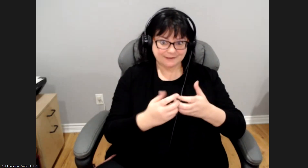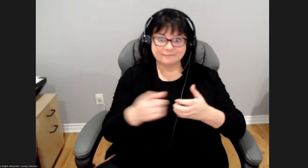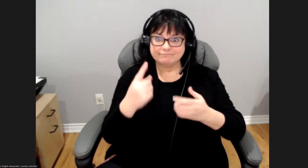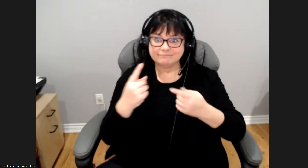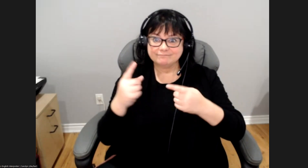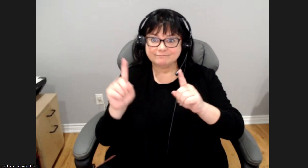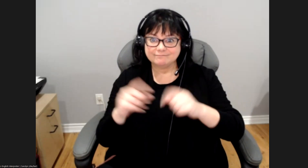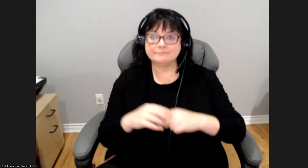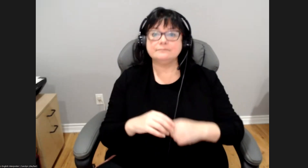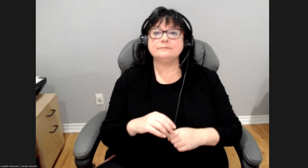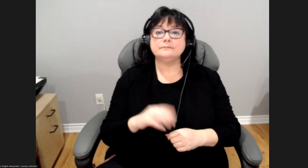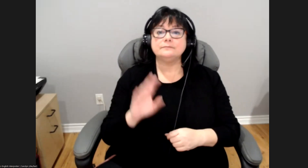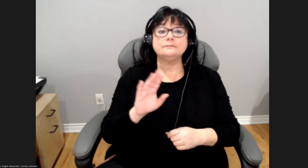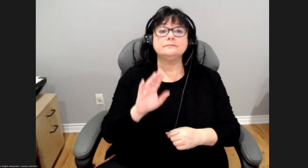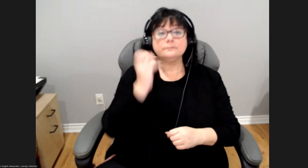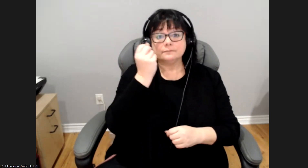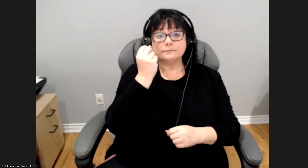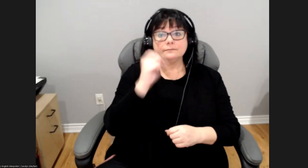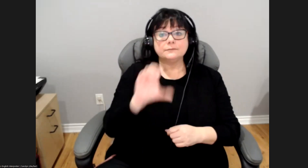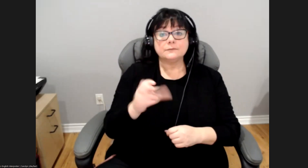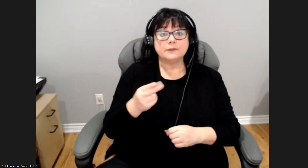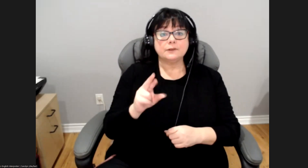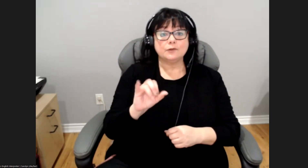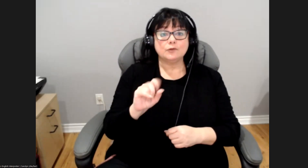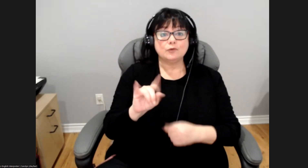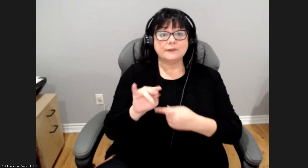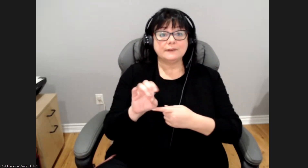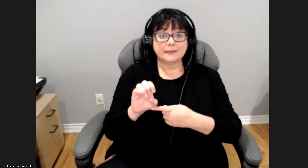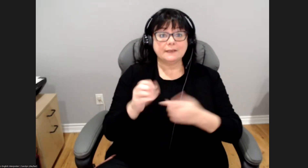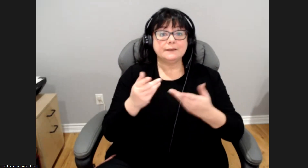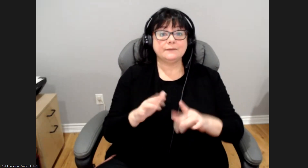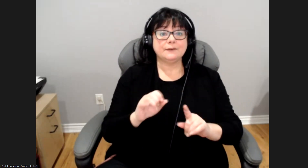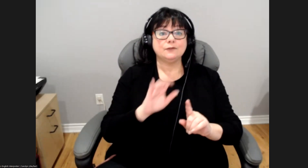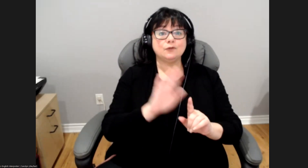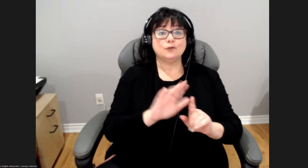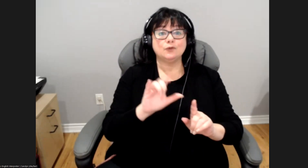Christine did put up into chat, folks, the link to the